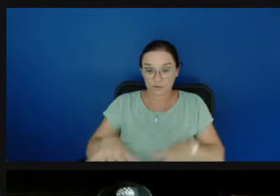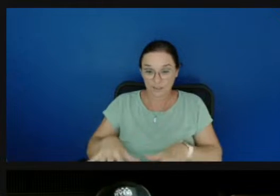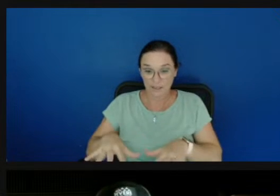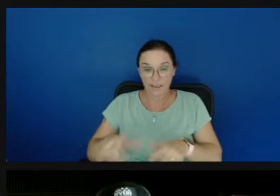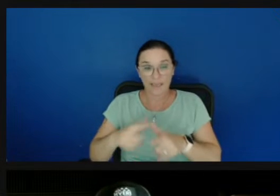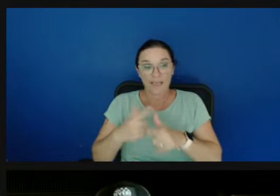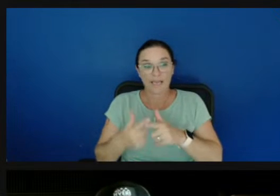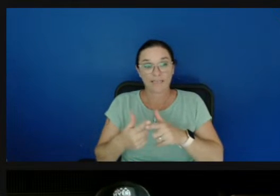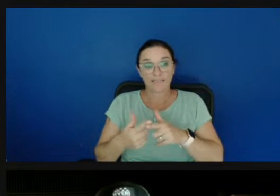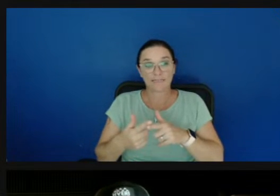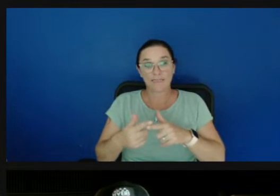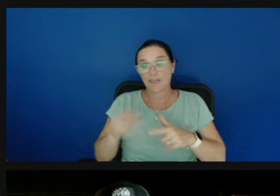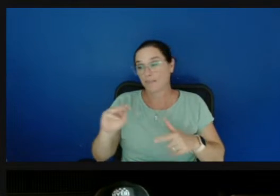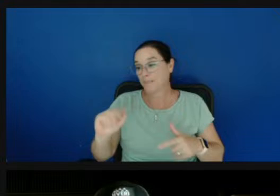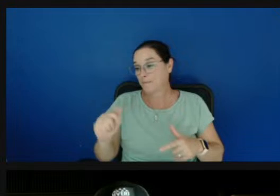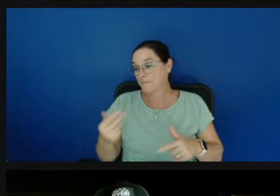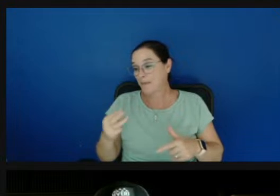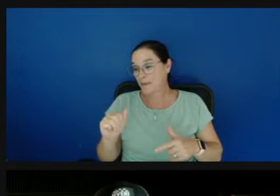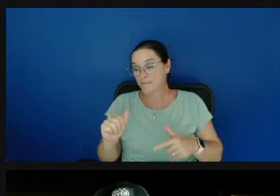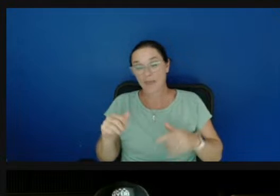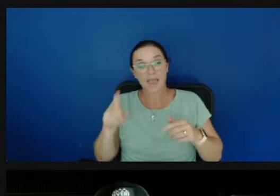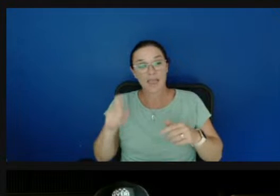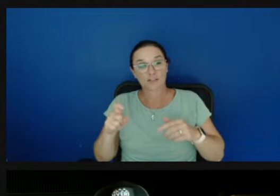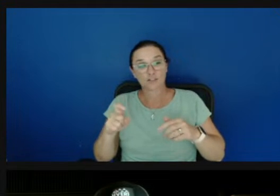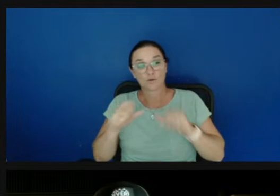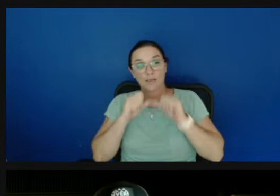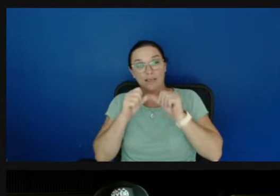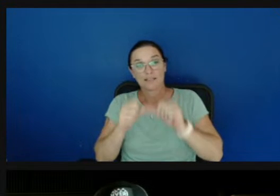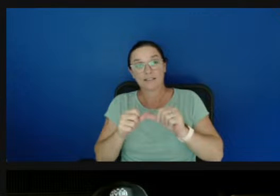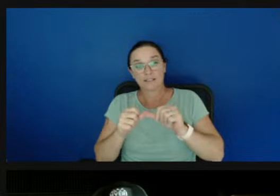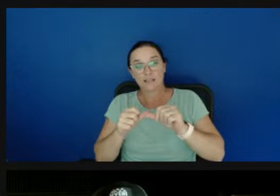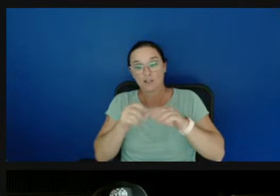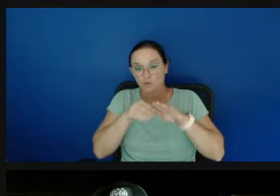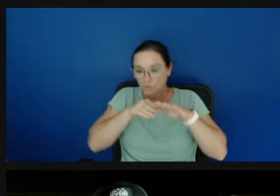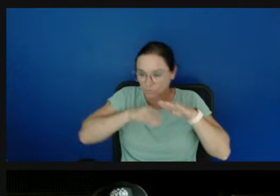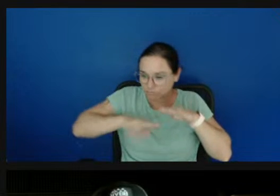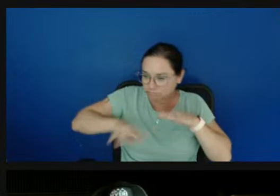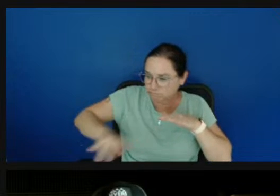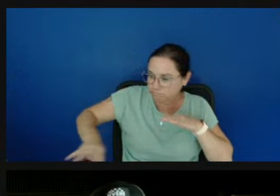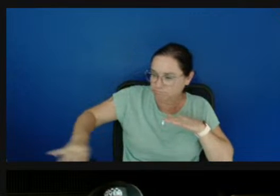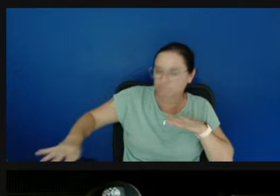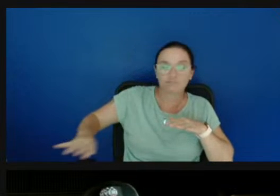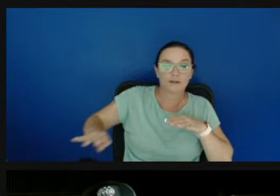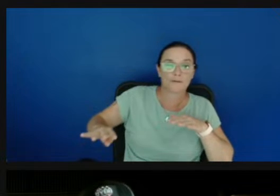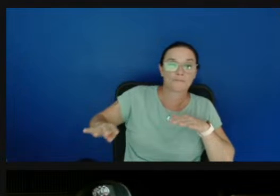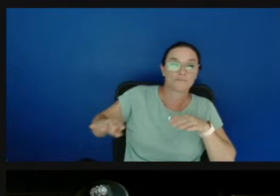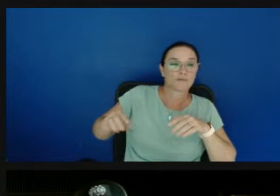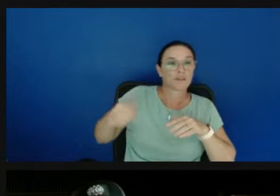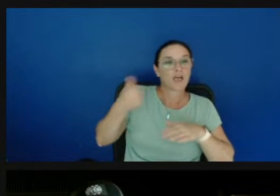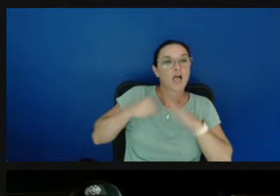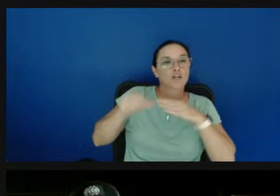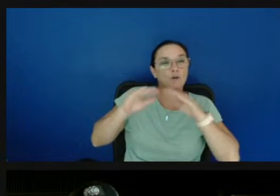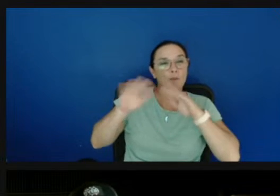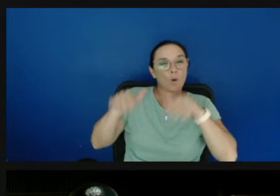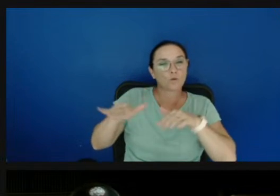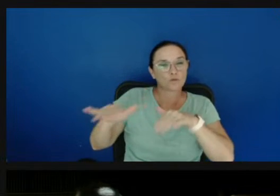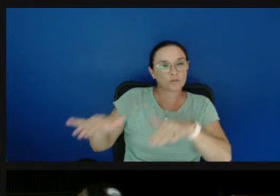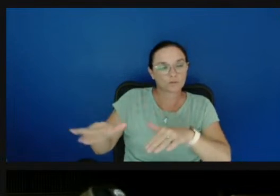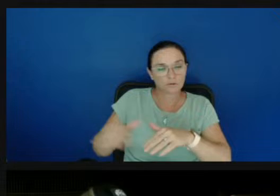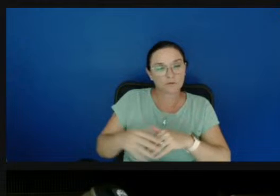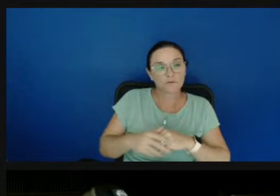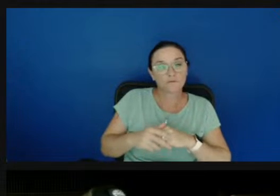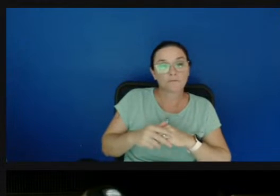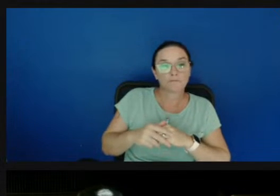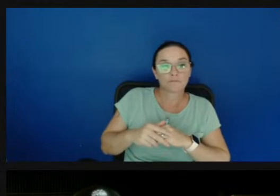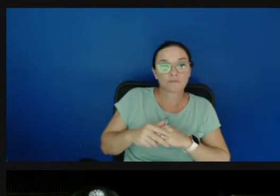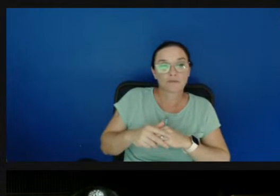going down the rift further than that, and that would be offshore underwater. And there have been, for a while, I would call